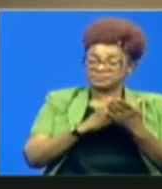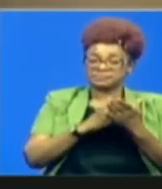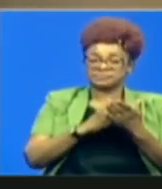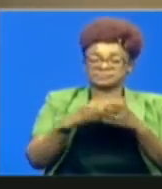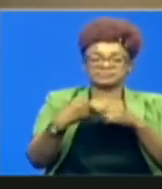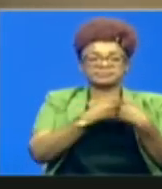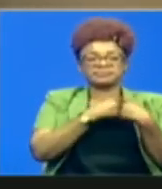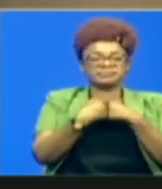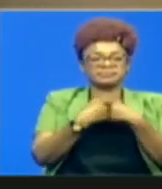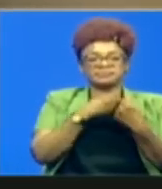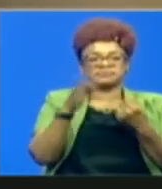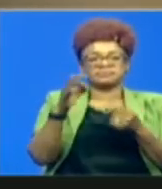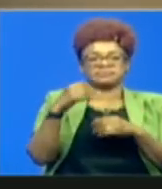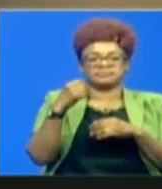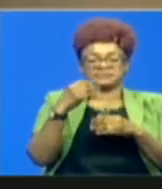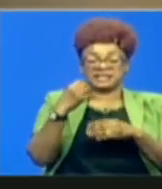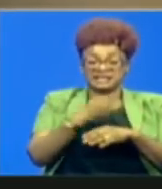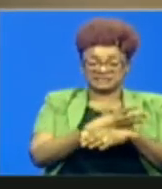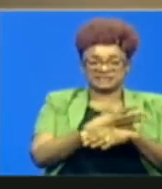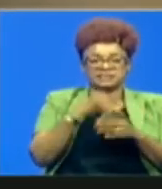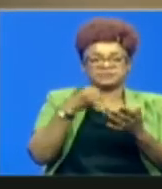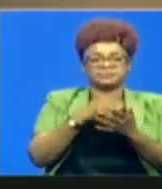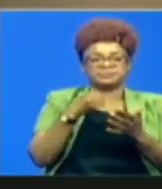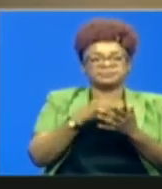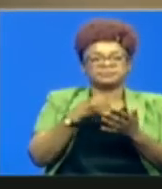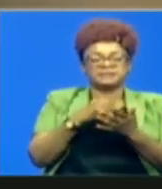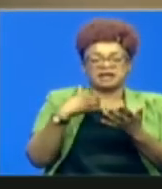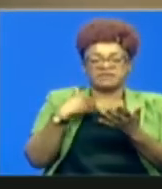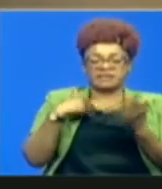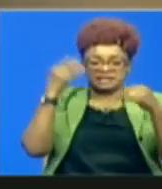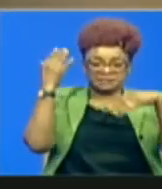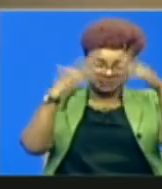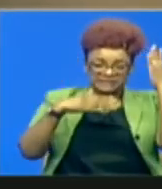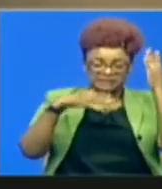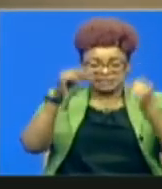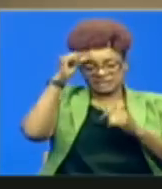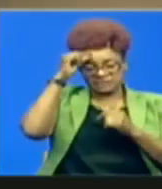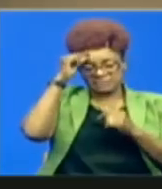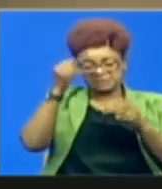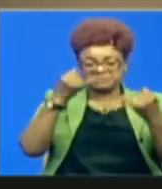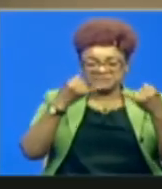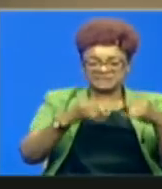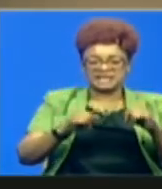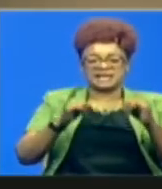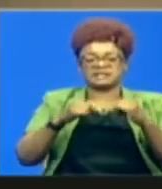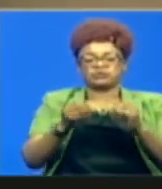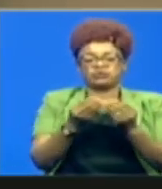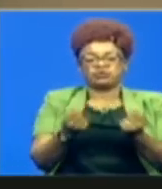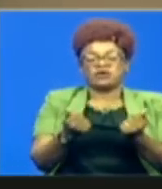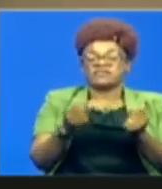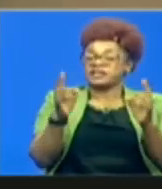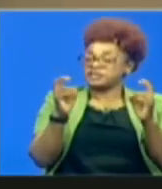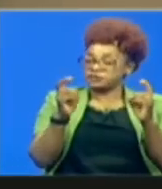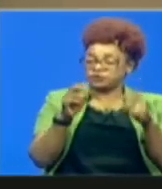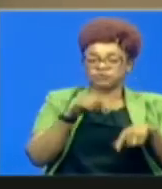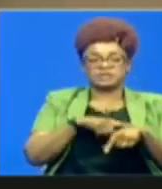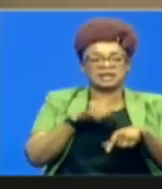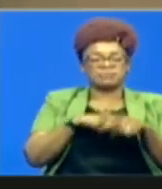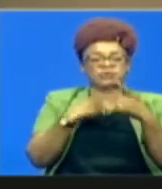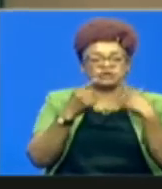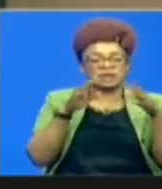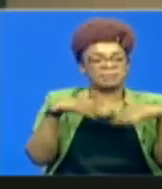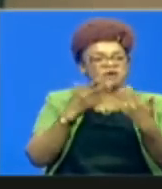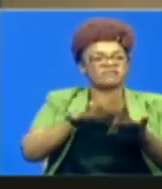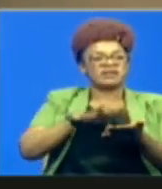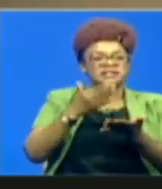surrounding cancer include funding and expertise. Now, the government has been trying to address the issue when it comes to funding.